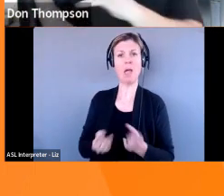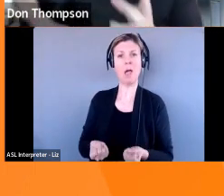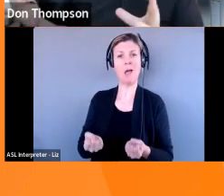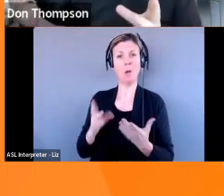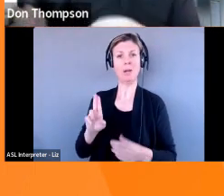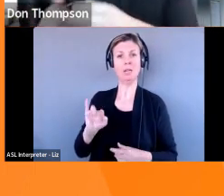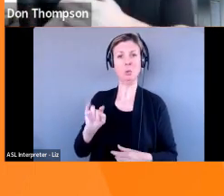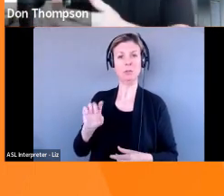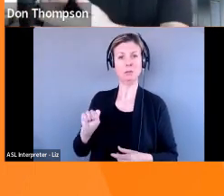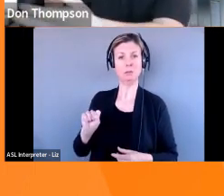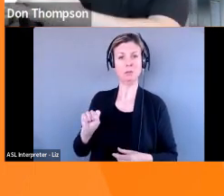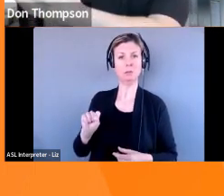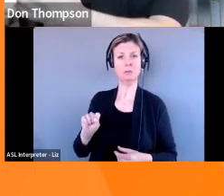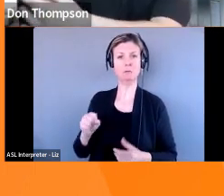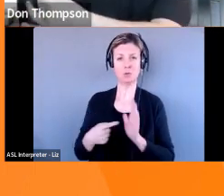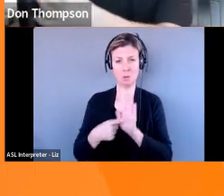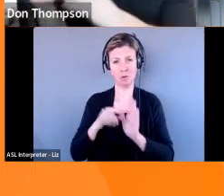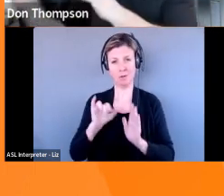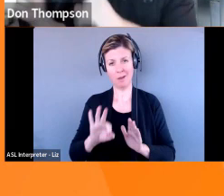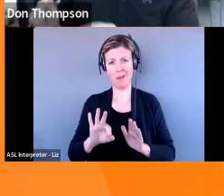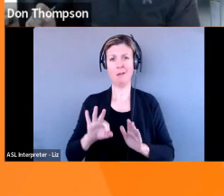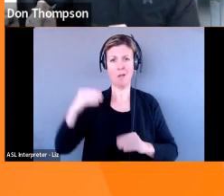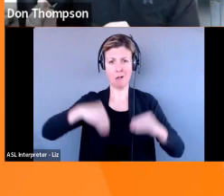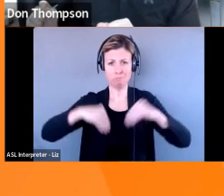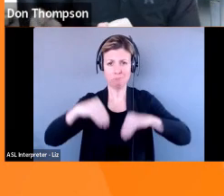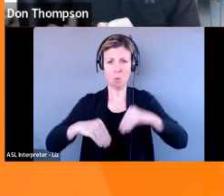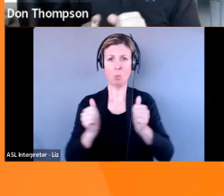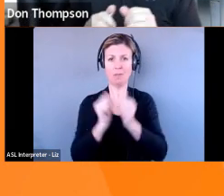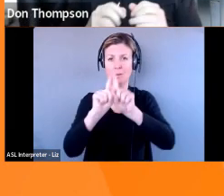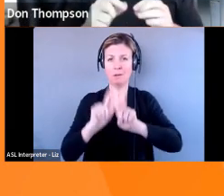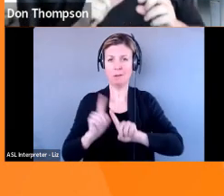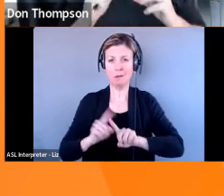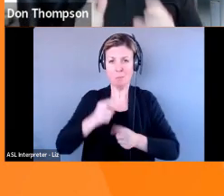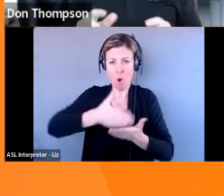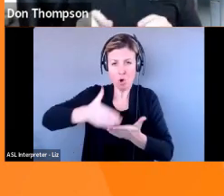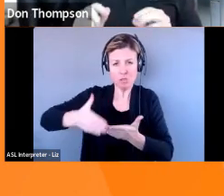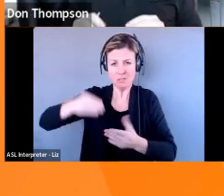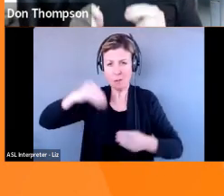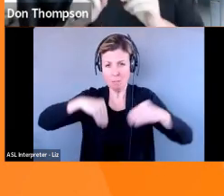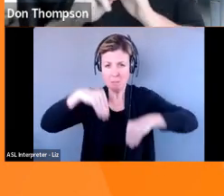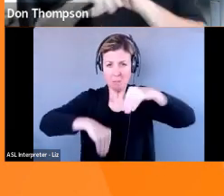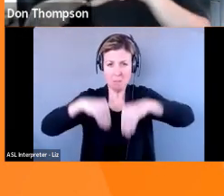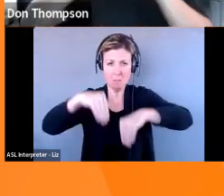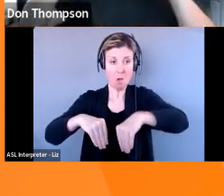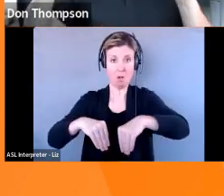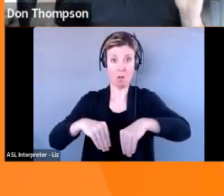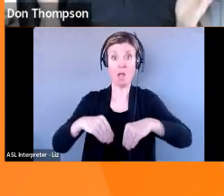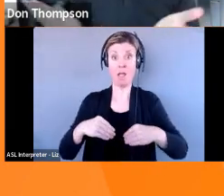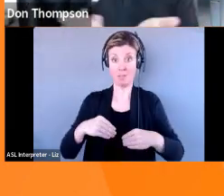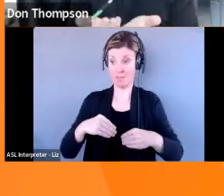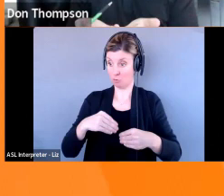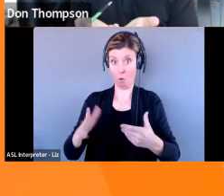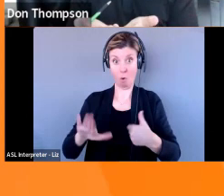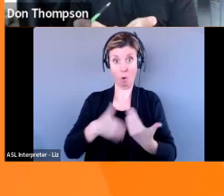a whole bunch of accessories, the charger for the product, or do I have to buy them separately? What we want to do is look at